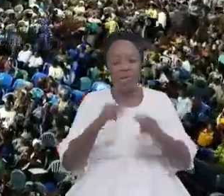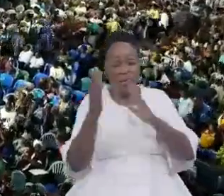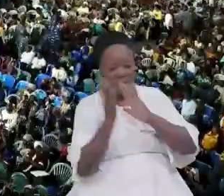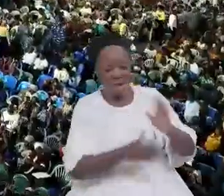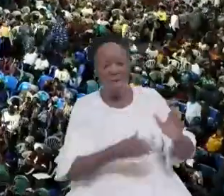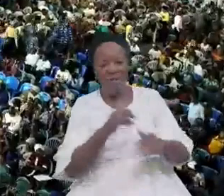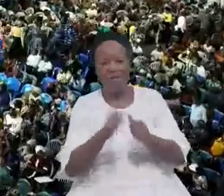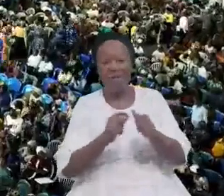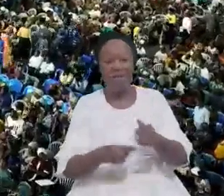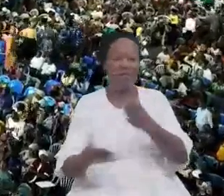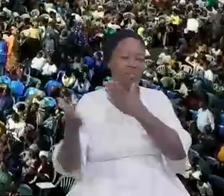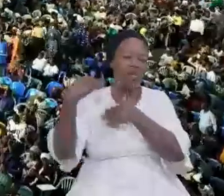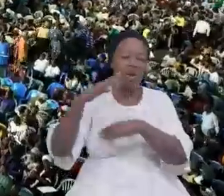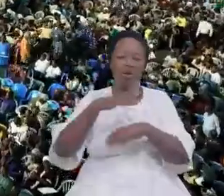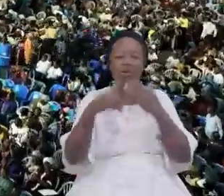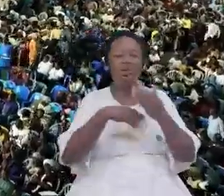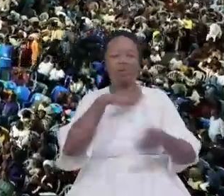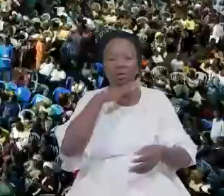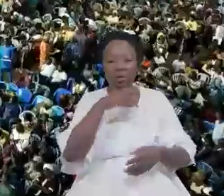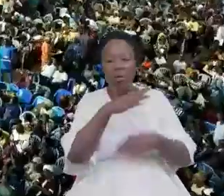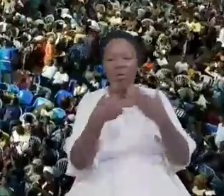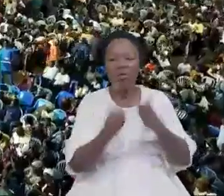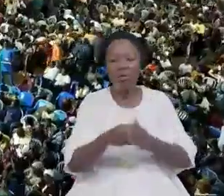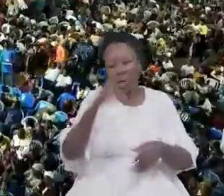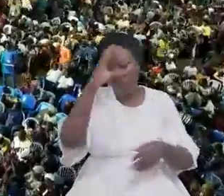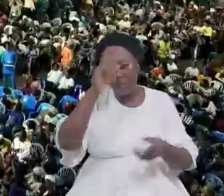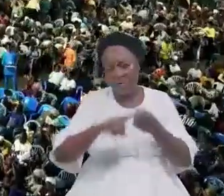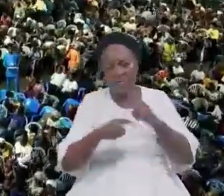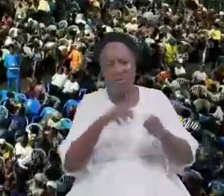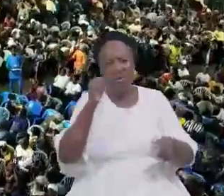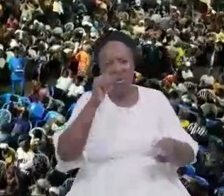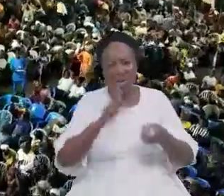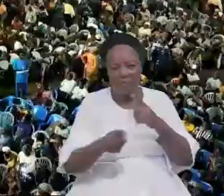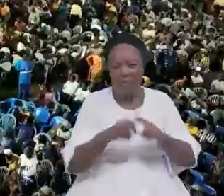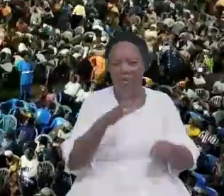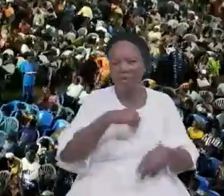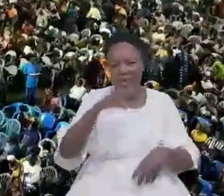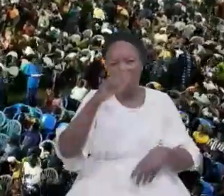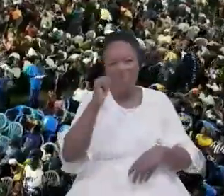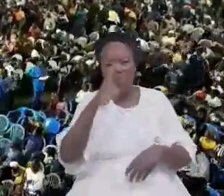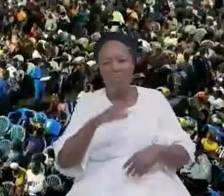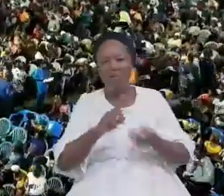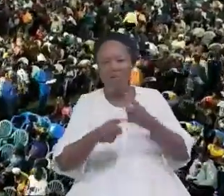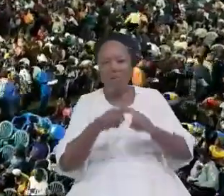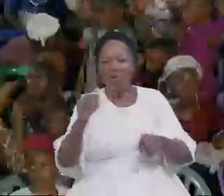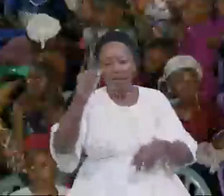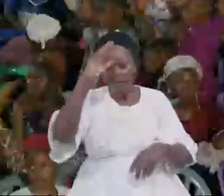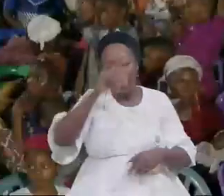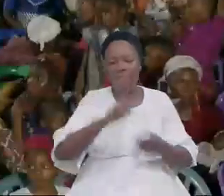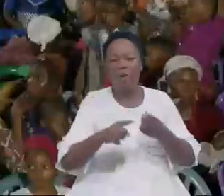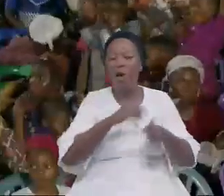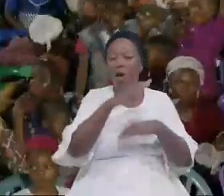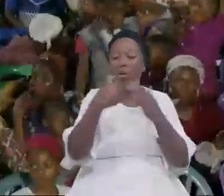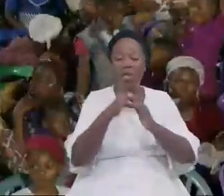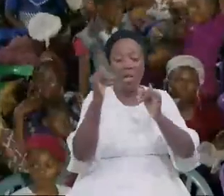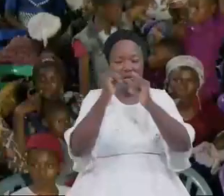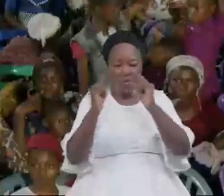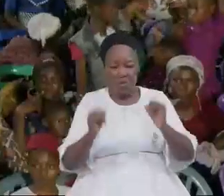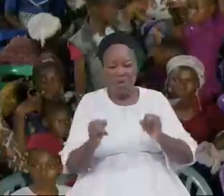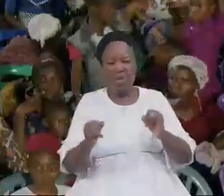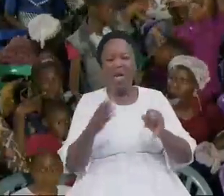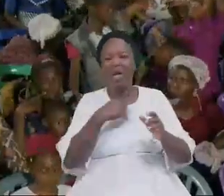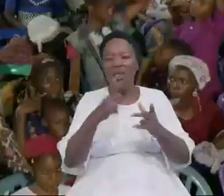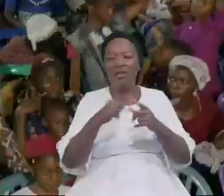The corruption, the concubine, and the fornication, and the idolatry, and the